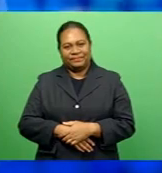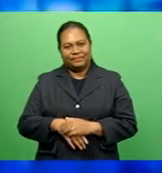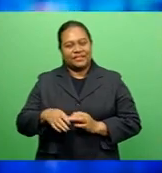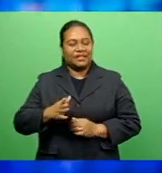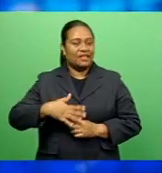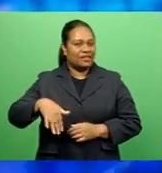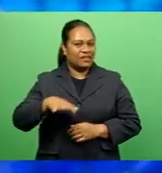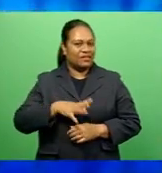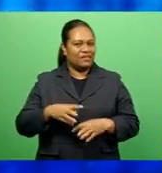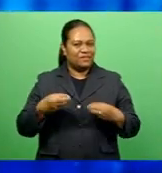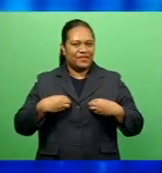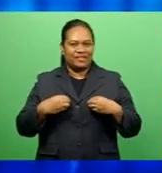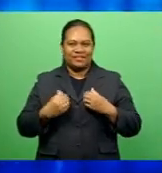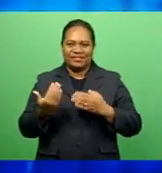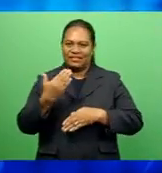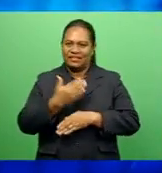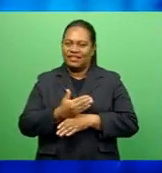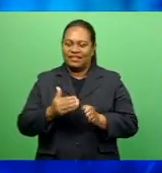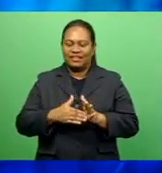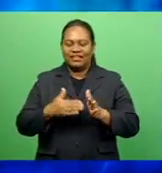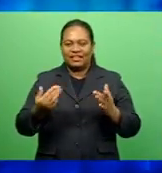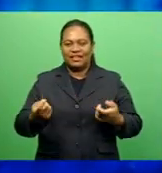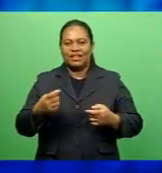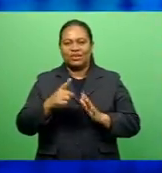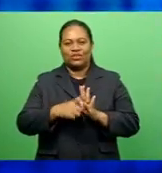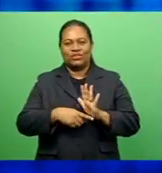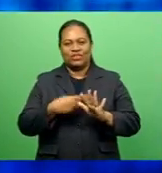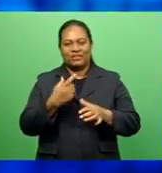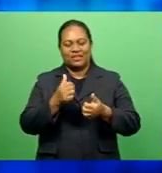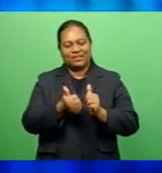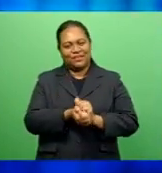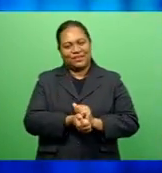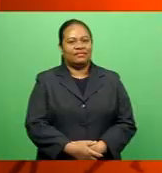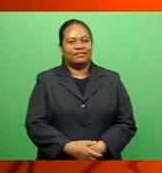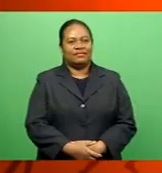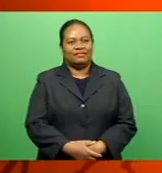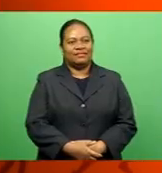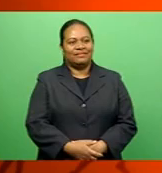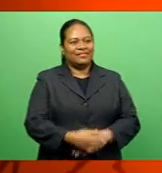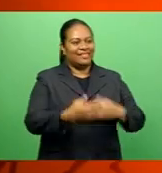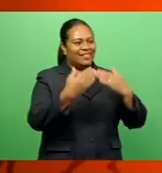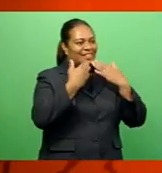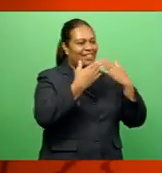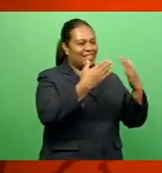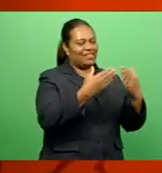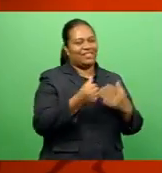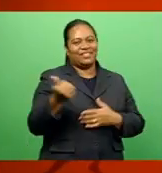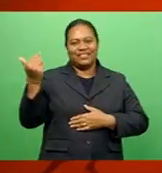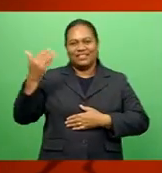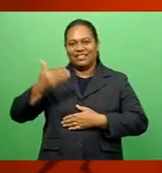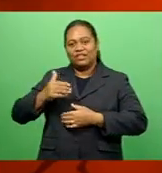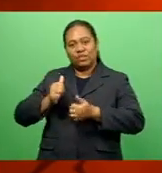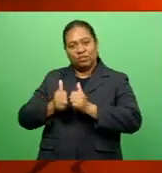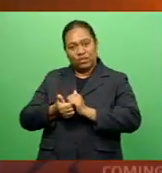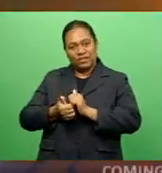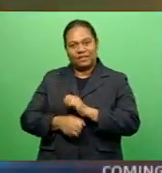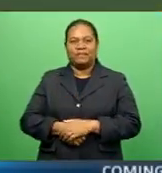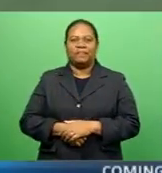And that's it from Business Tonight. We now join Jamie with the latest in sports. Thank you and good evening. Ahead in